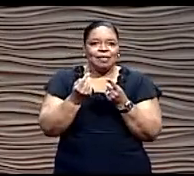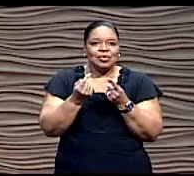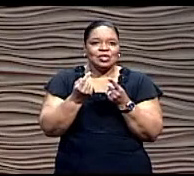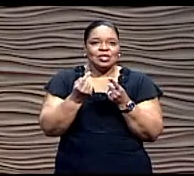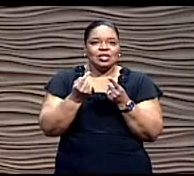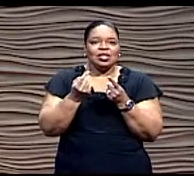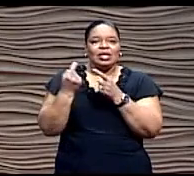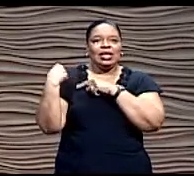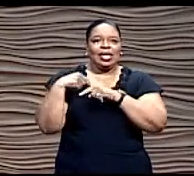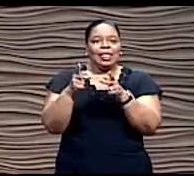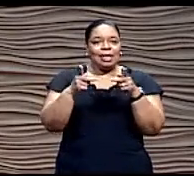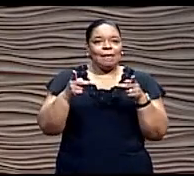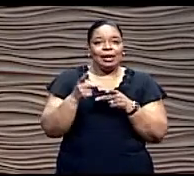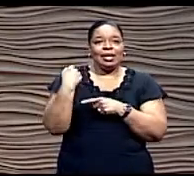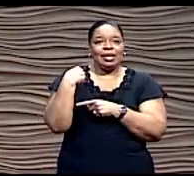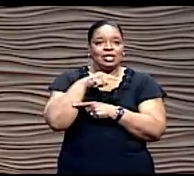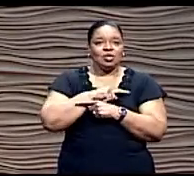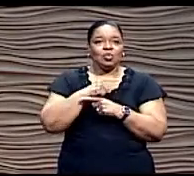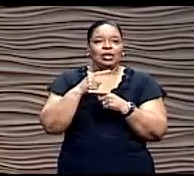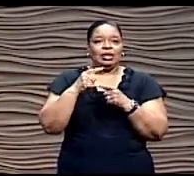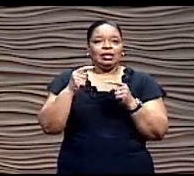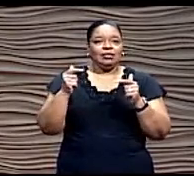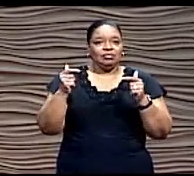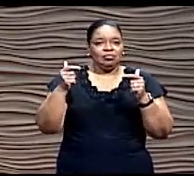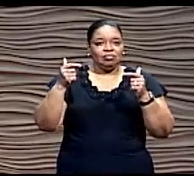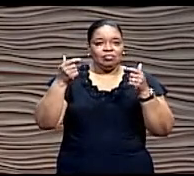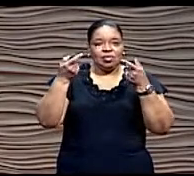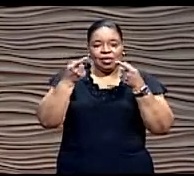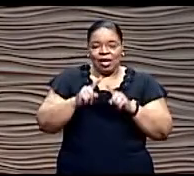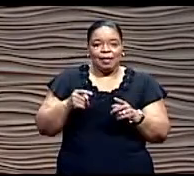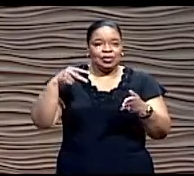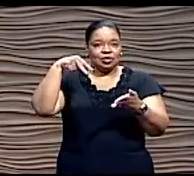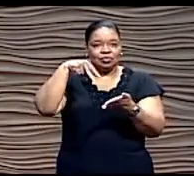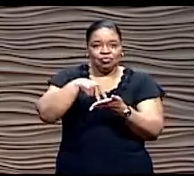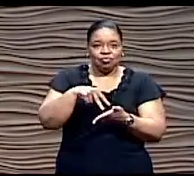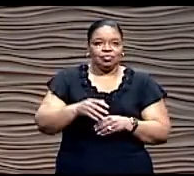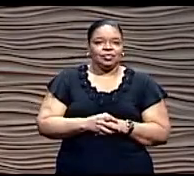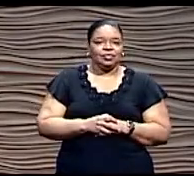right where we are. How apropos